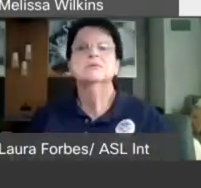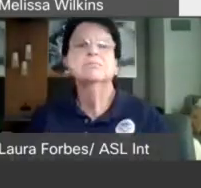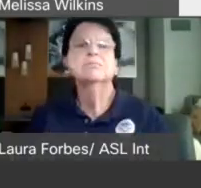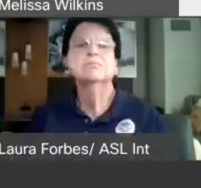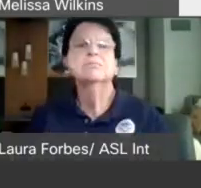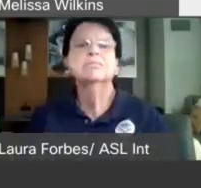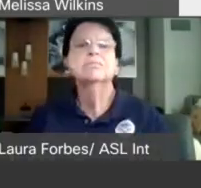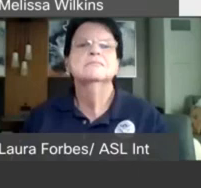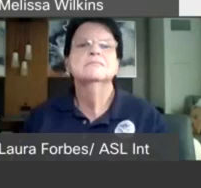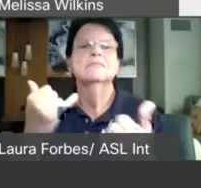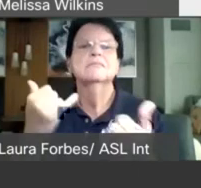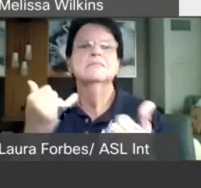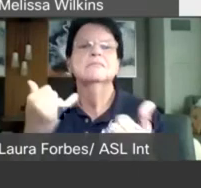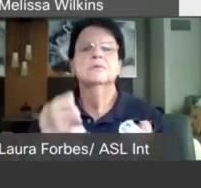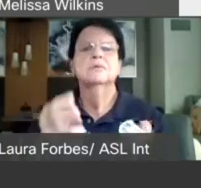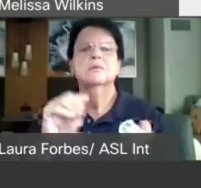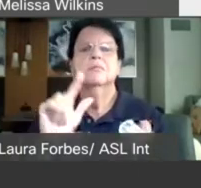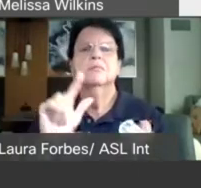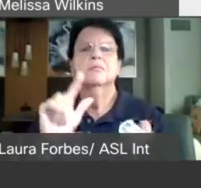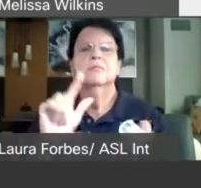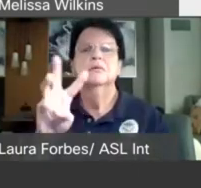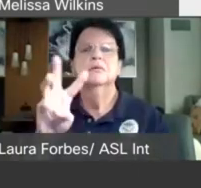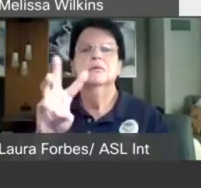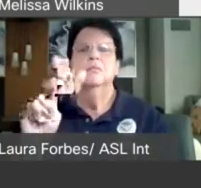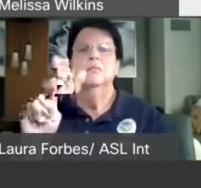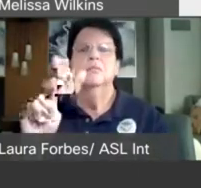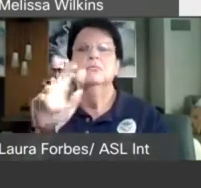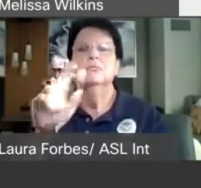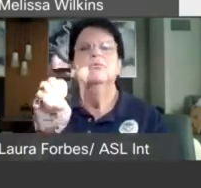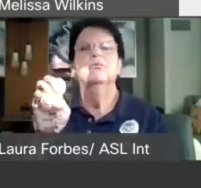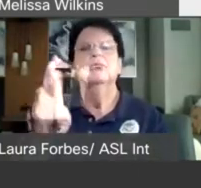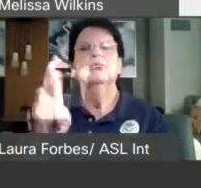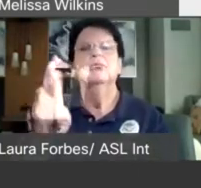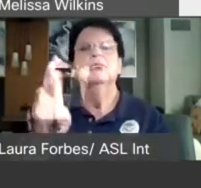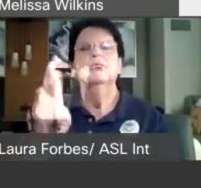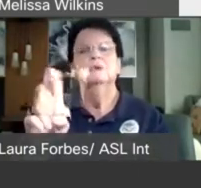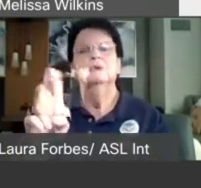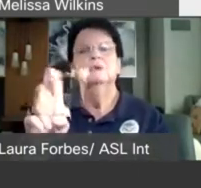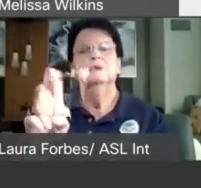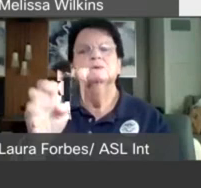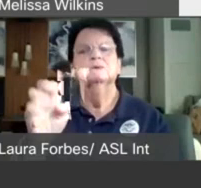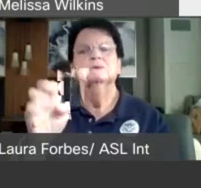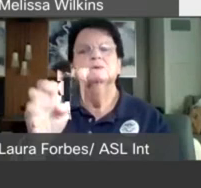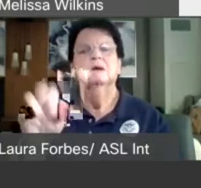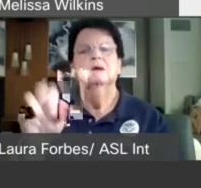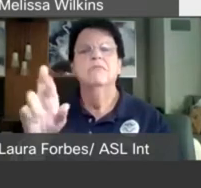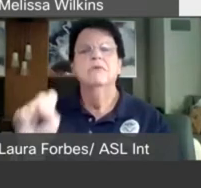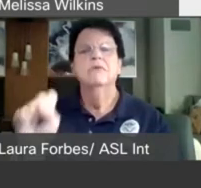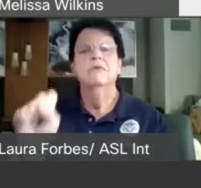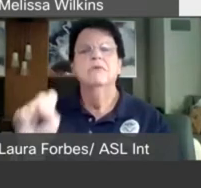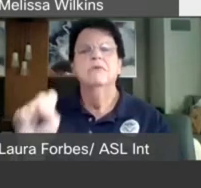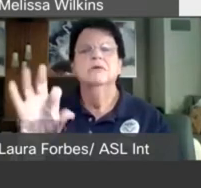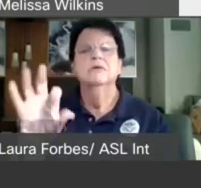So now I want to introduce Melissa Wilkins with FEMA Office of External Affairs. She'll go over just a briefing of the